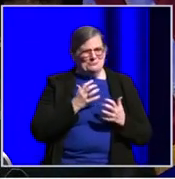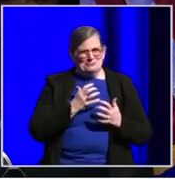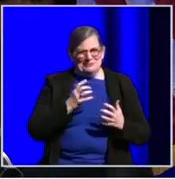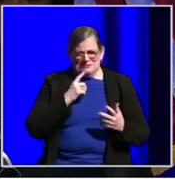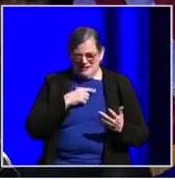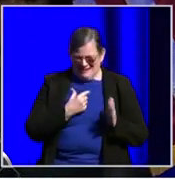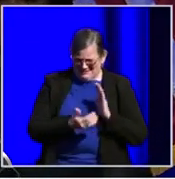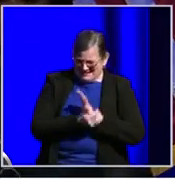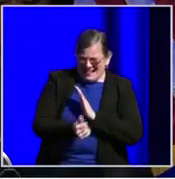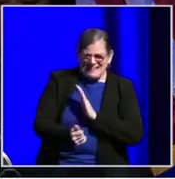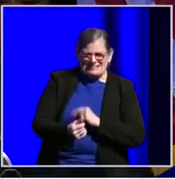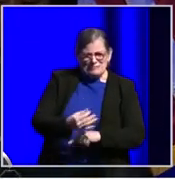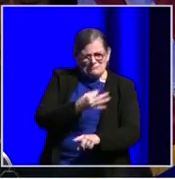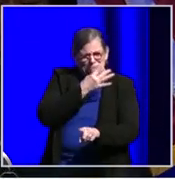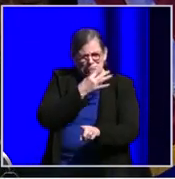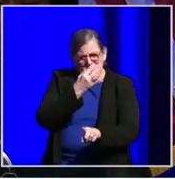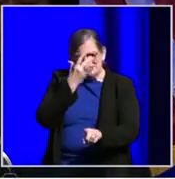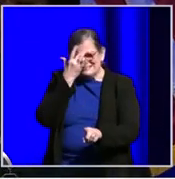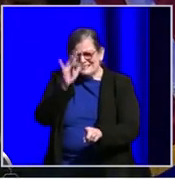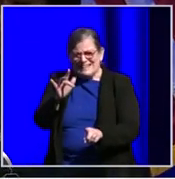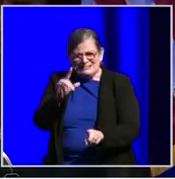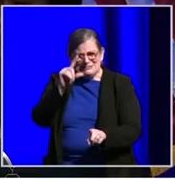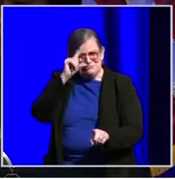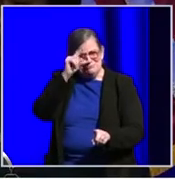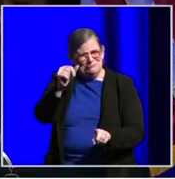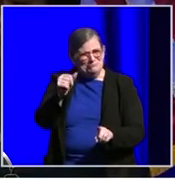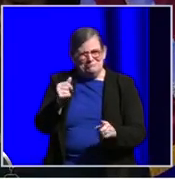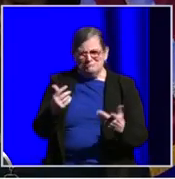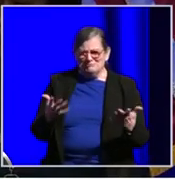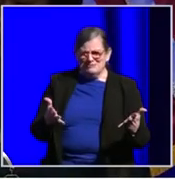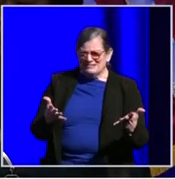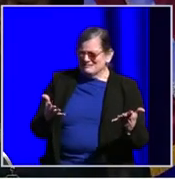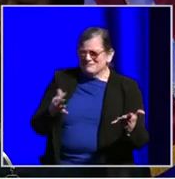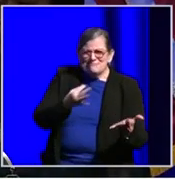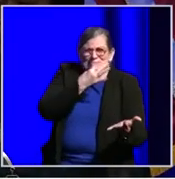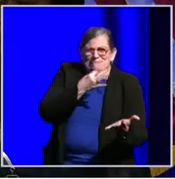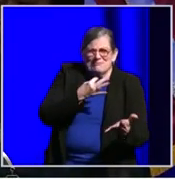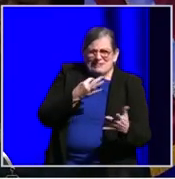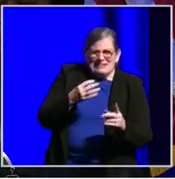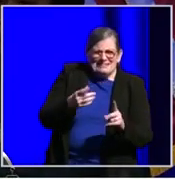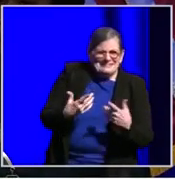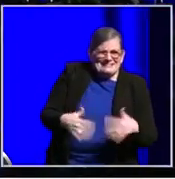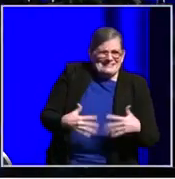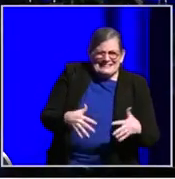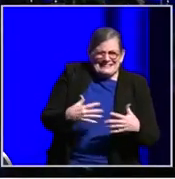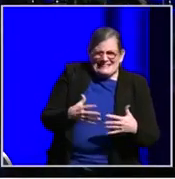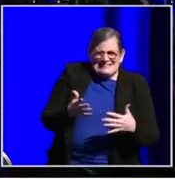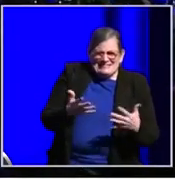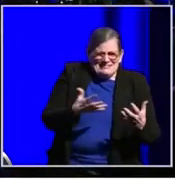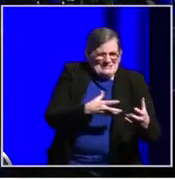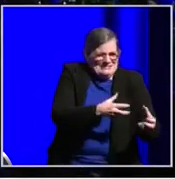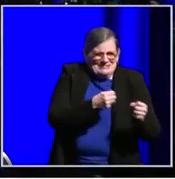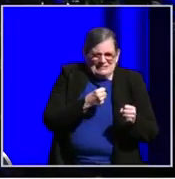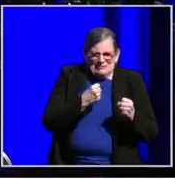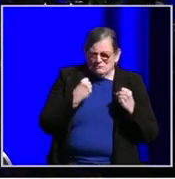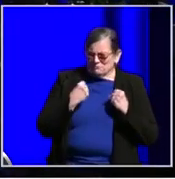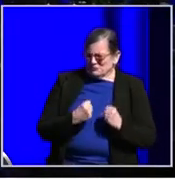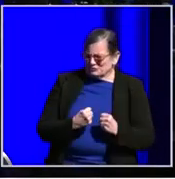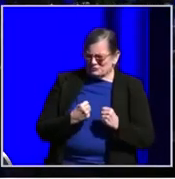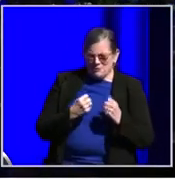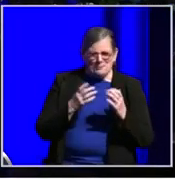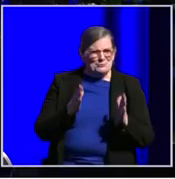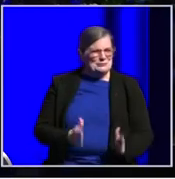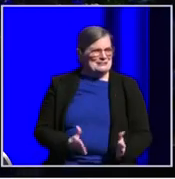smarts and diversity and grit that a city like Washington, D.C., full of talent, smart, diverse, and gritty people deserves. It